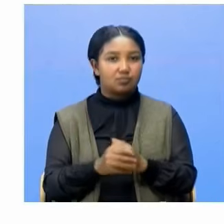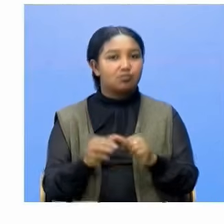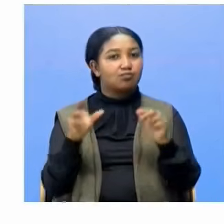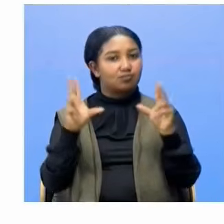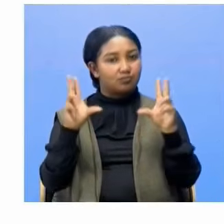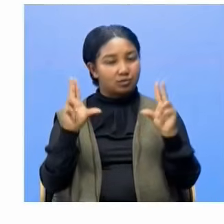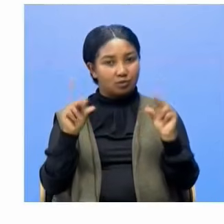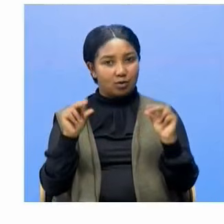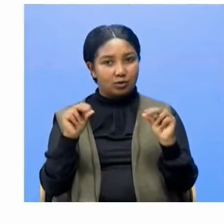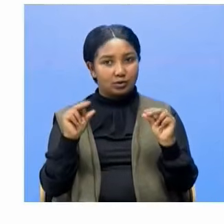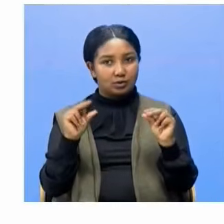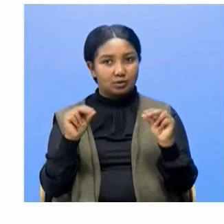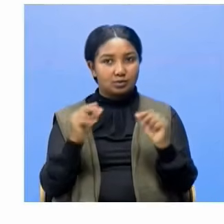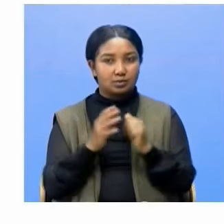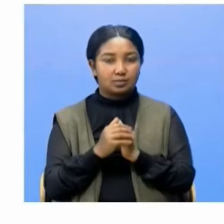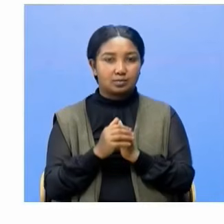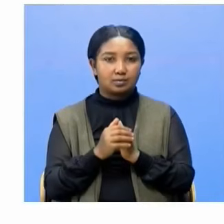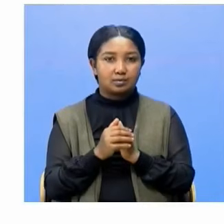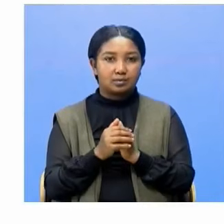not